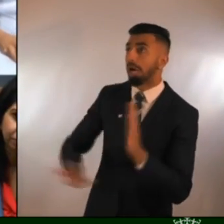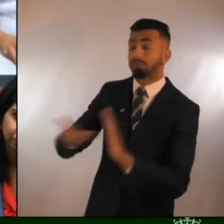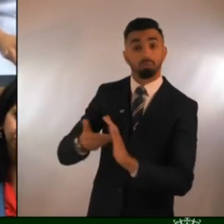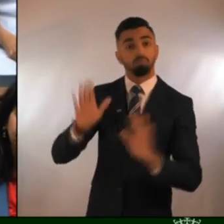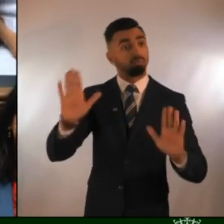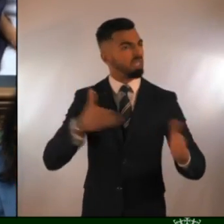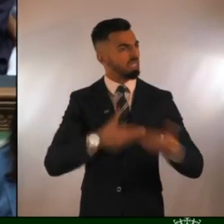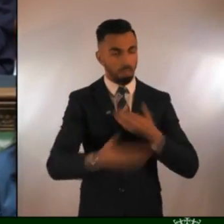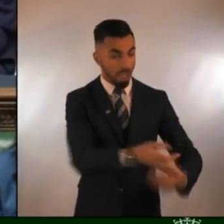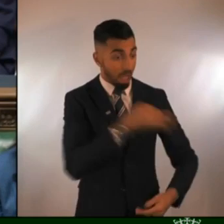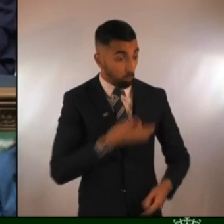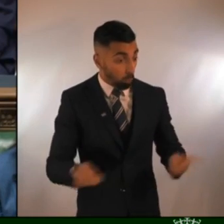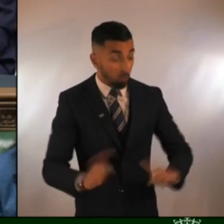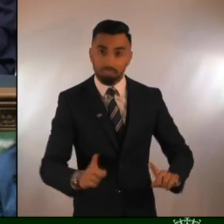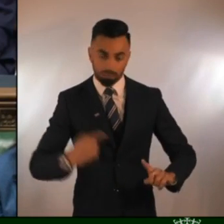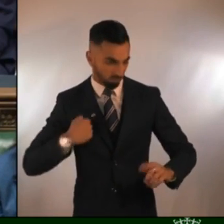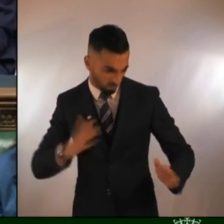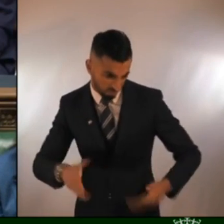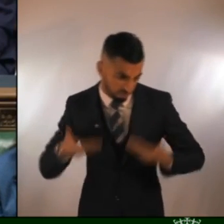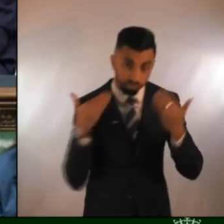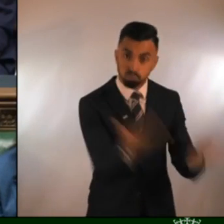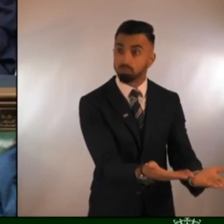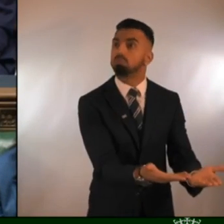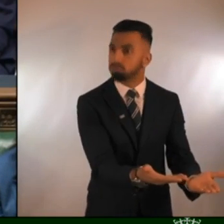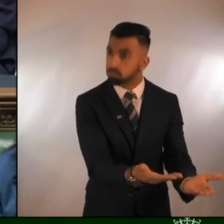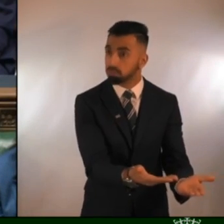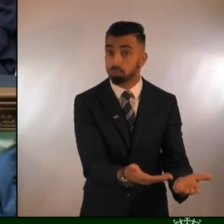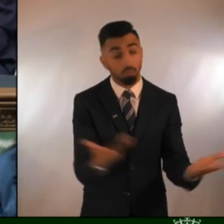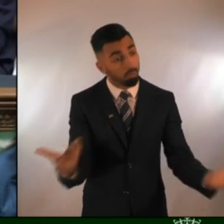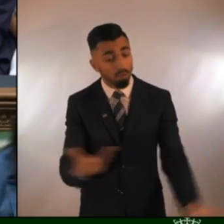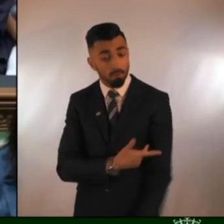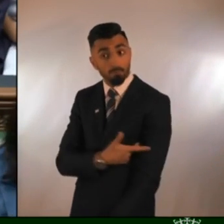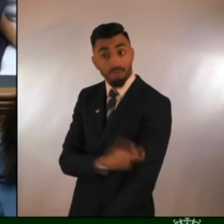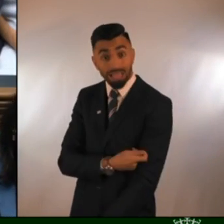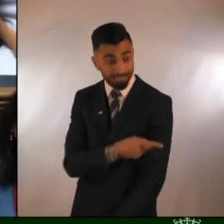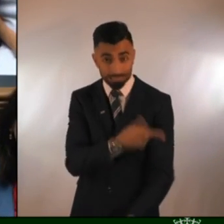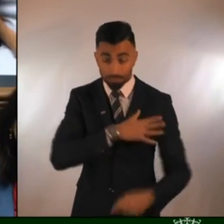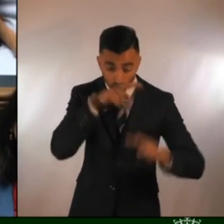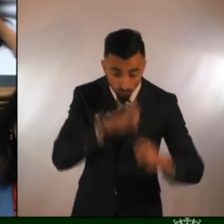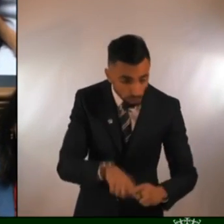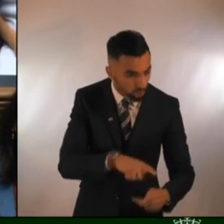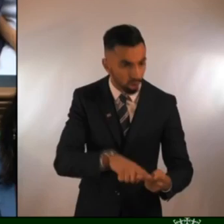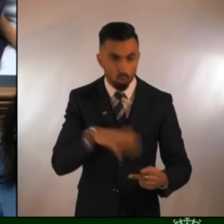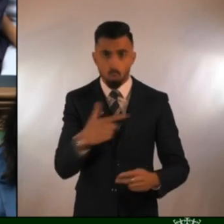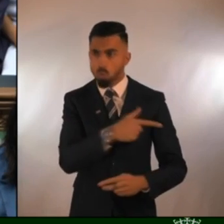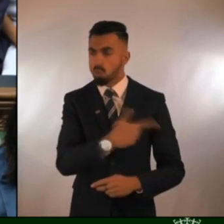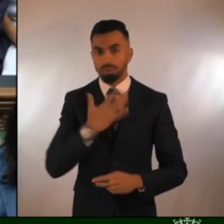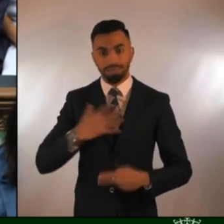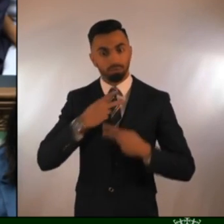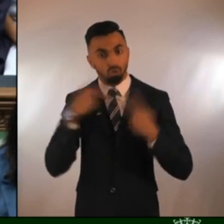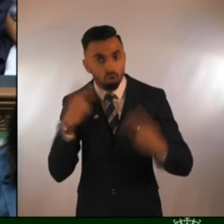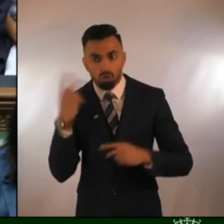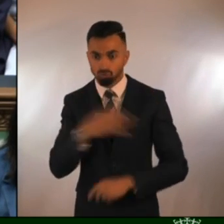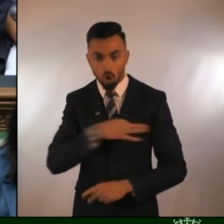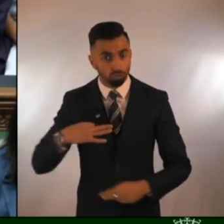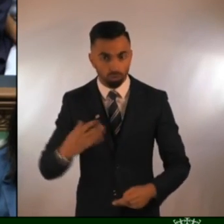for a vaccine, recruiting thousands of returning staff, or supporting our brilliant doctors and nurses, whether it's millions of pounds or